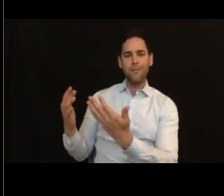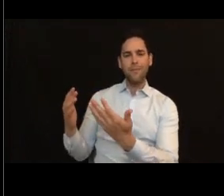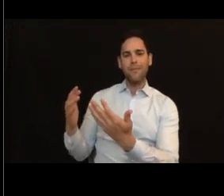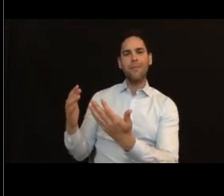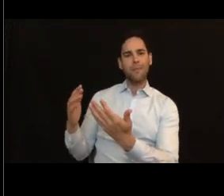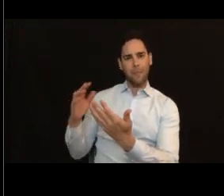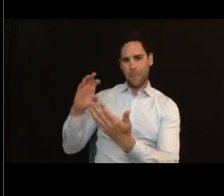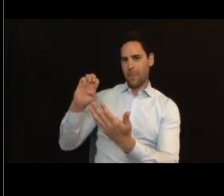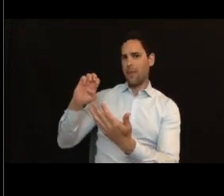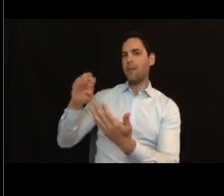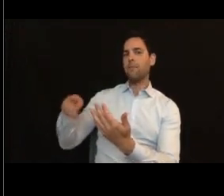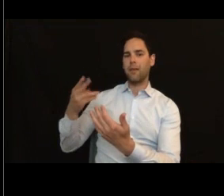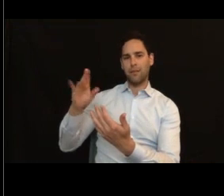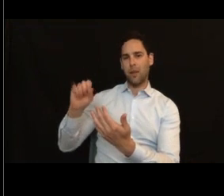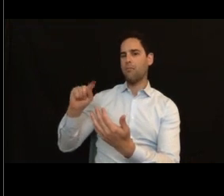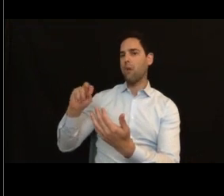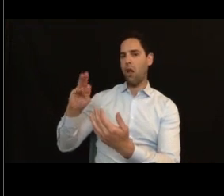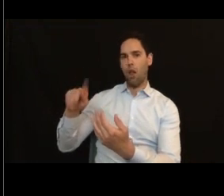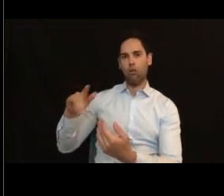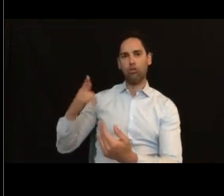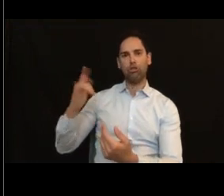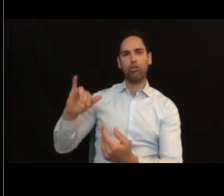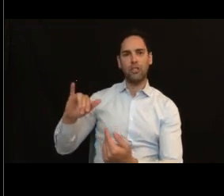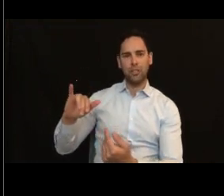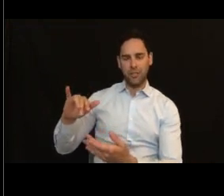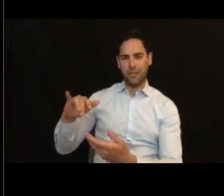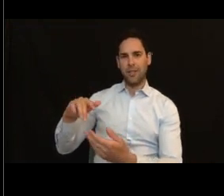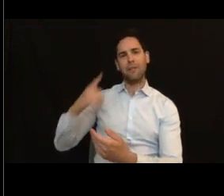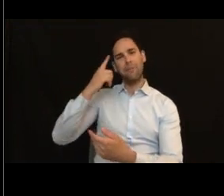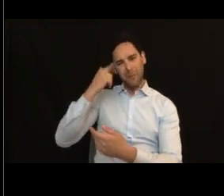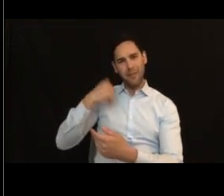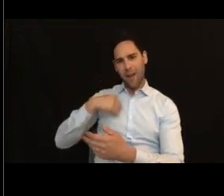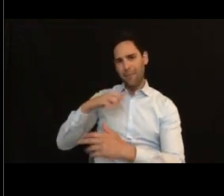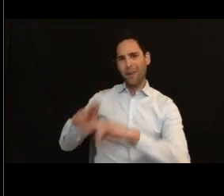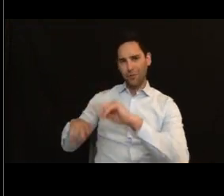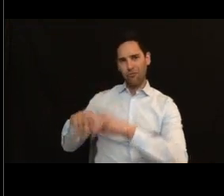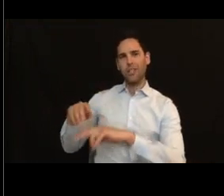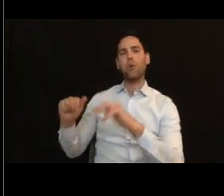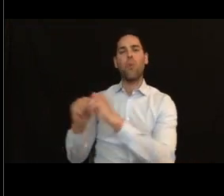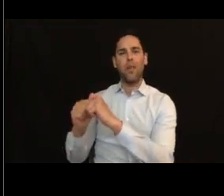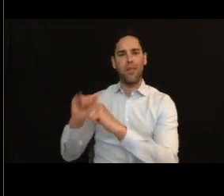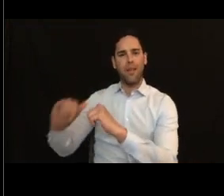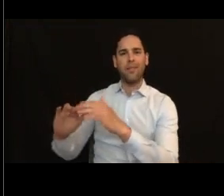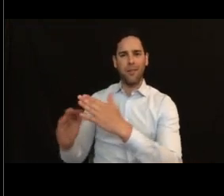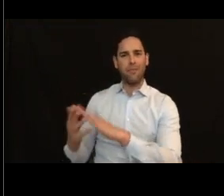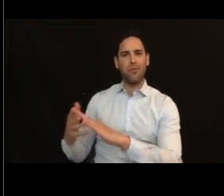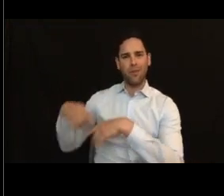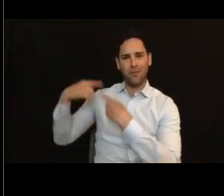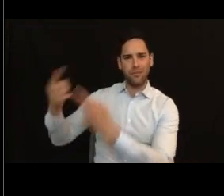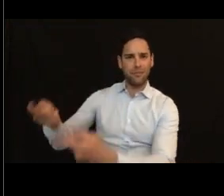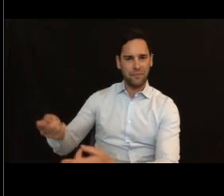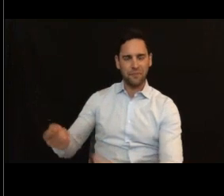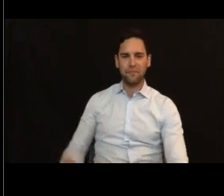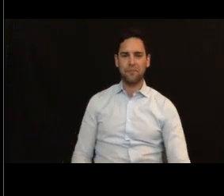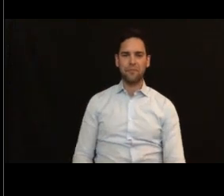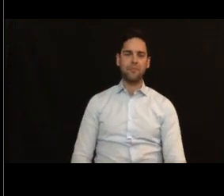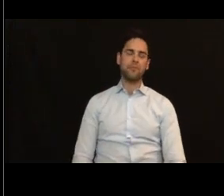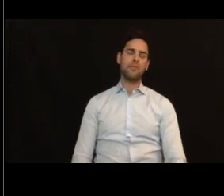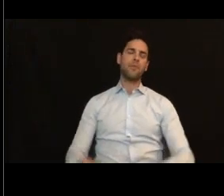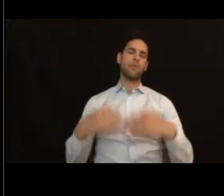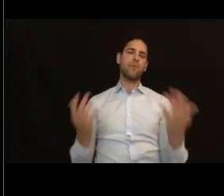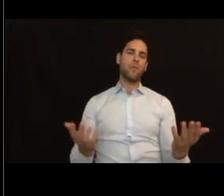epistemology that the researcher has co-constructed with the community that they're looking at. So there are these different methods of kind of